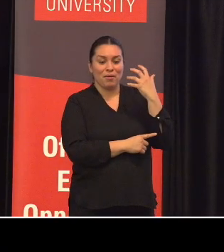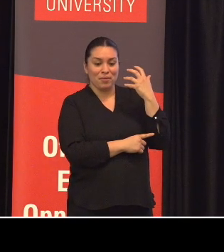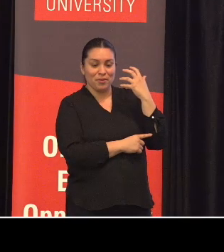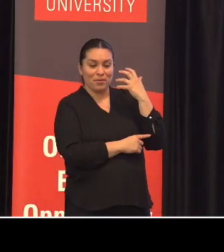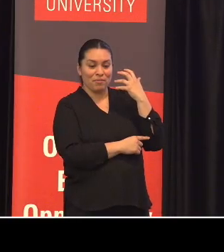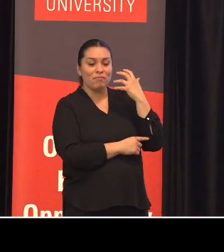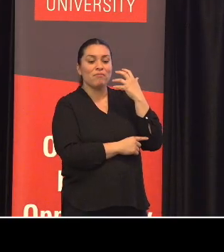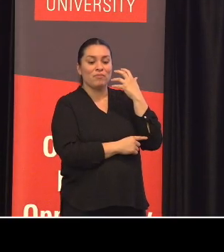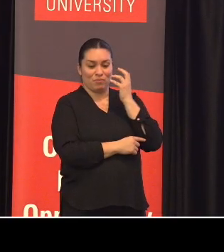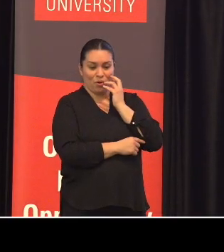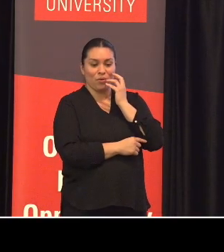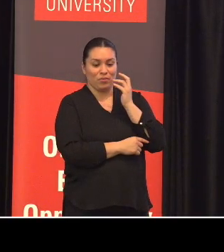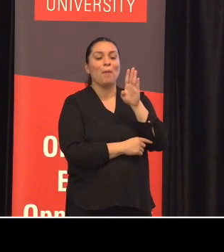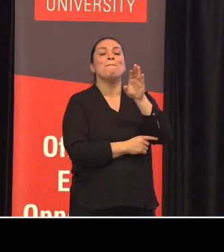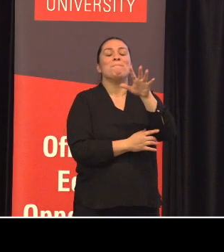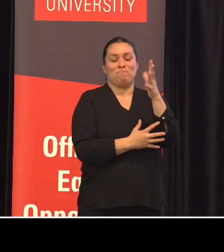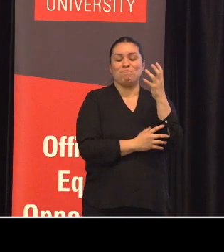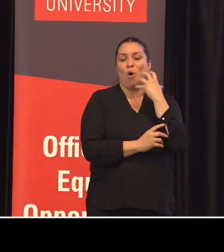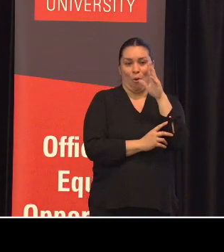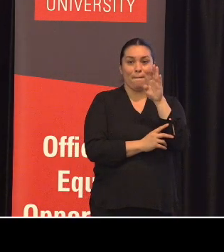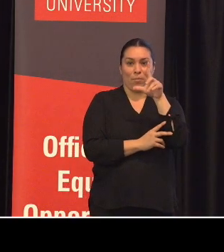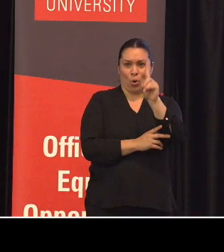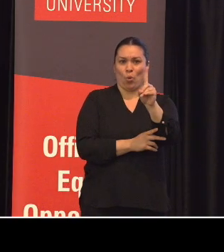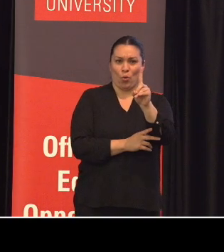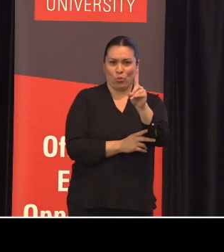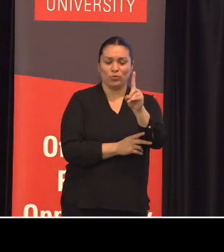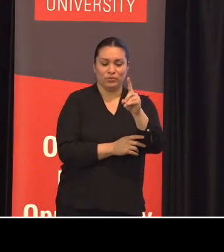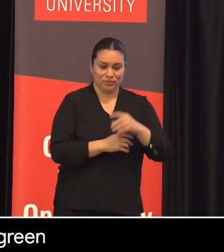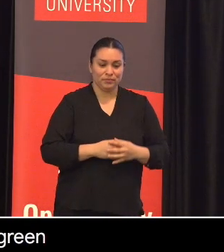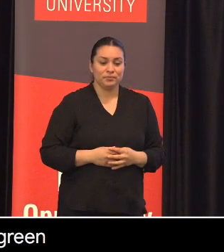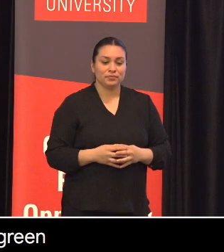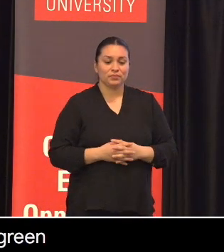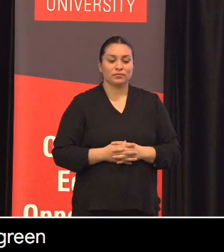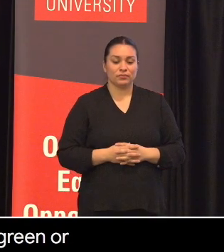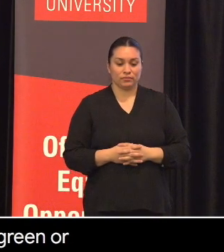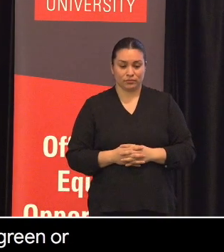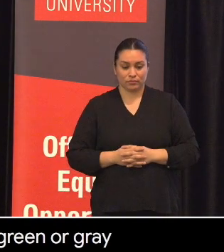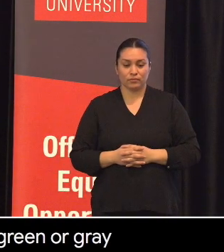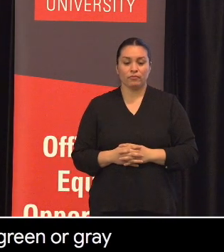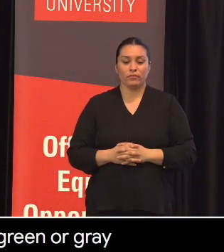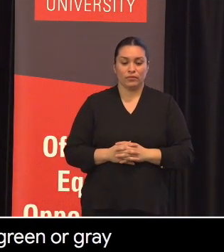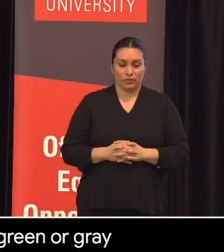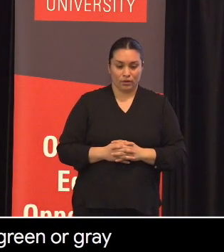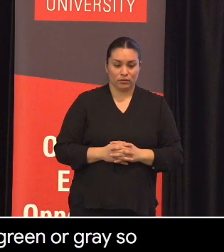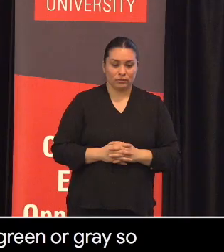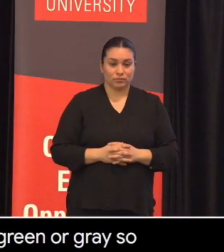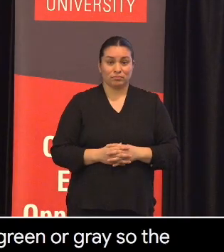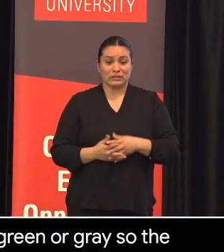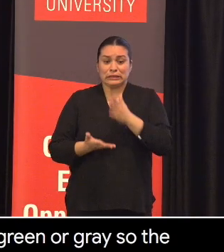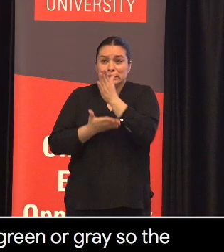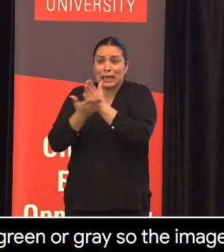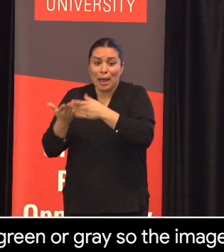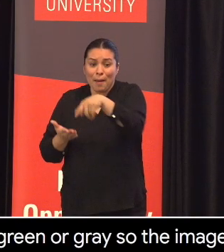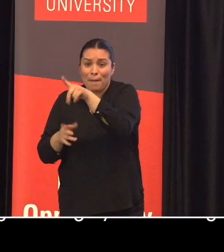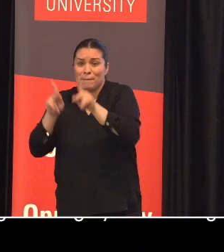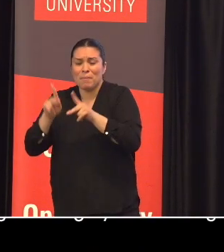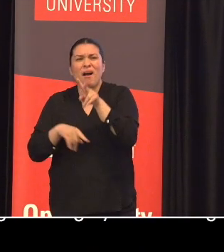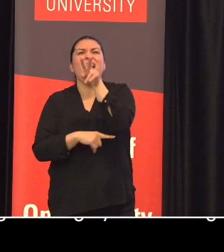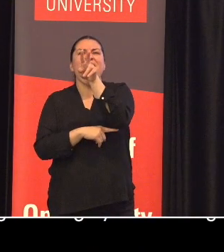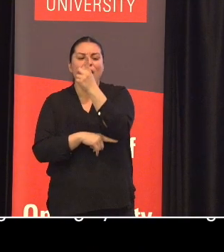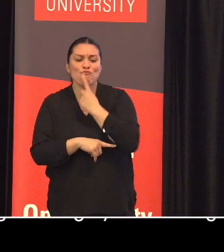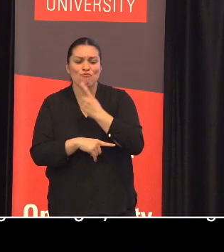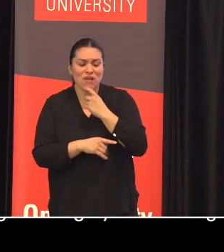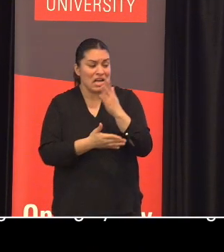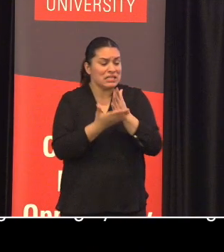the way they perceive red might actually be green or gray. So the image that's on the screen